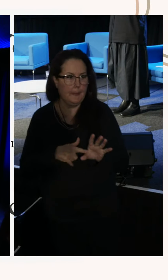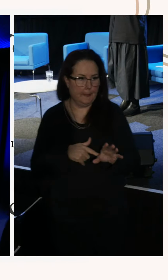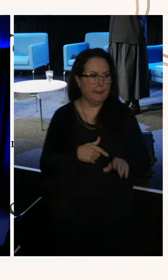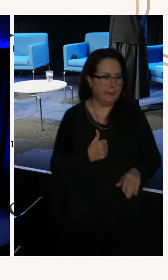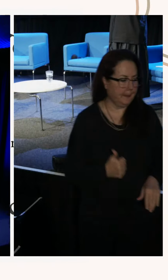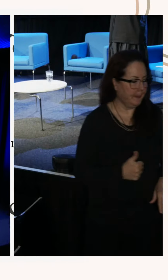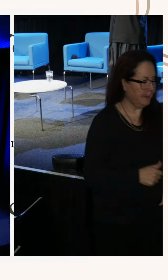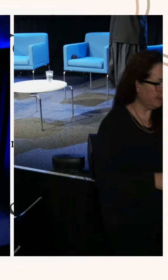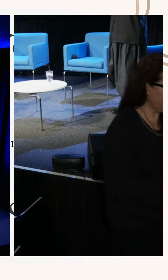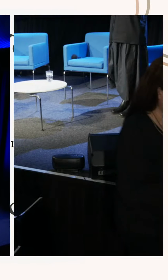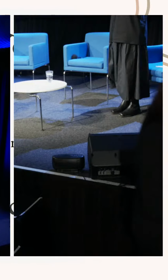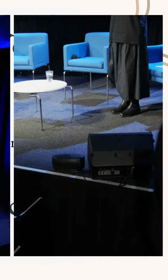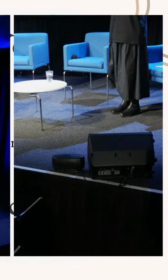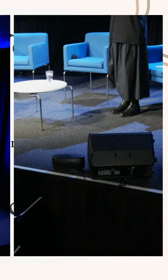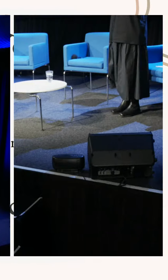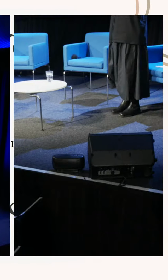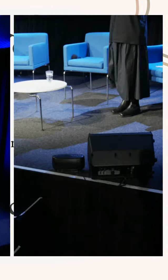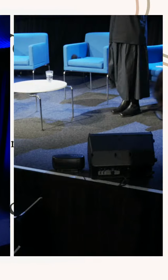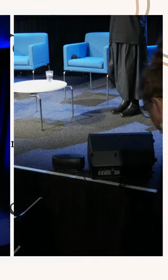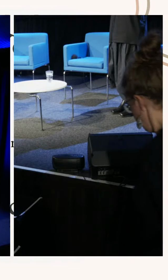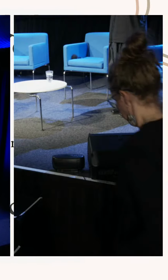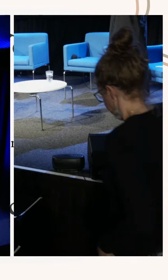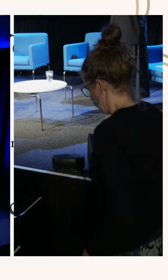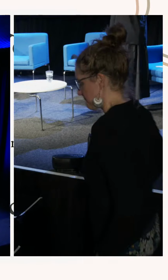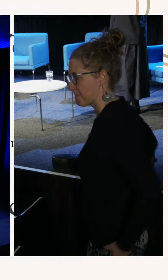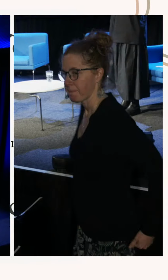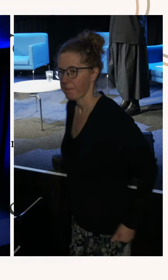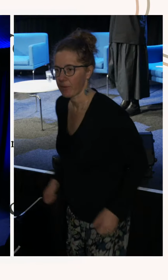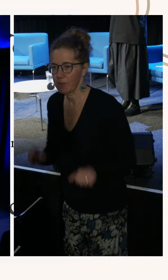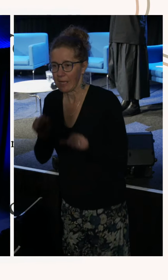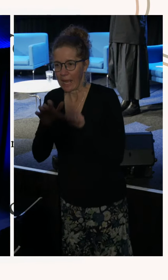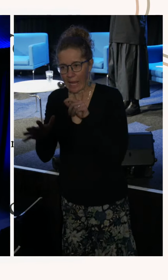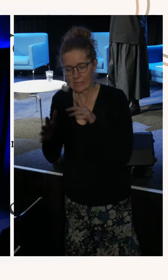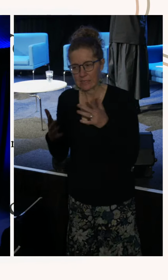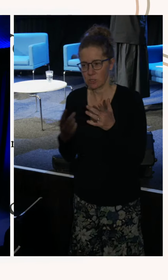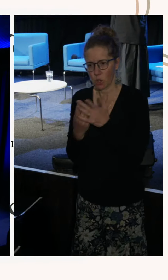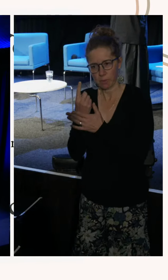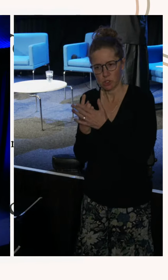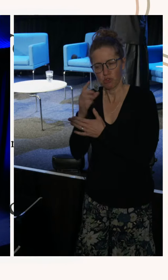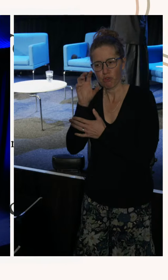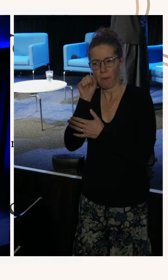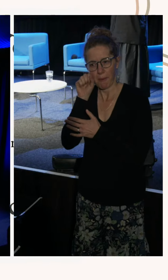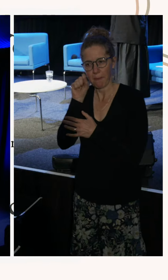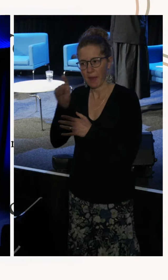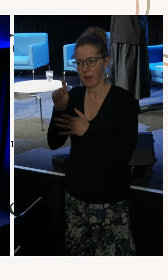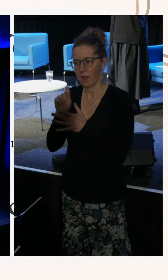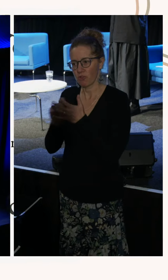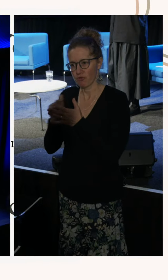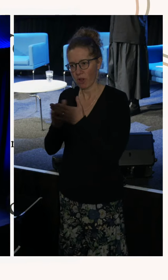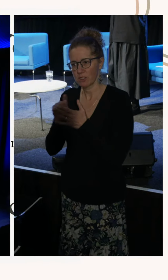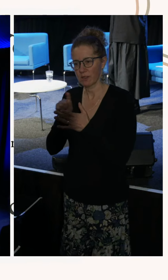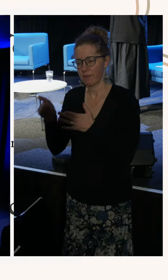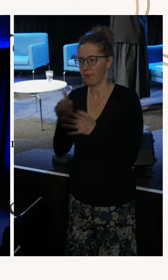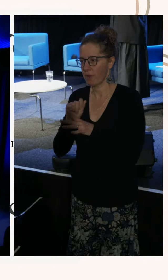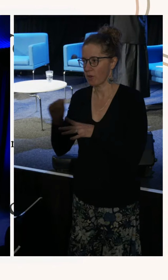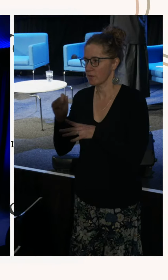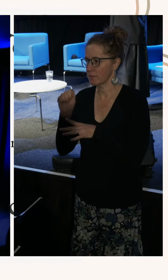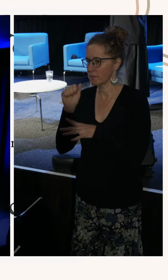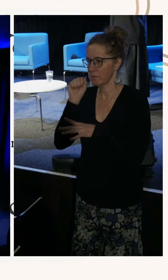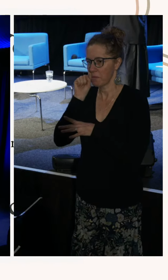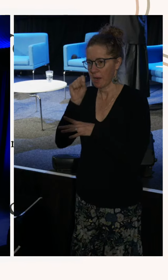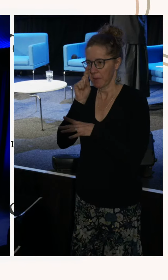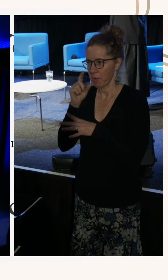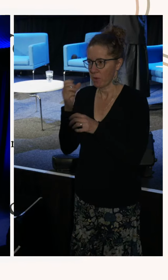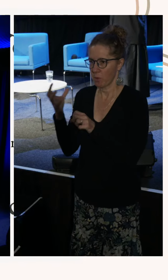So this is an excellent opportunity to remember the work of the Black writers from that prize. There has